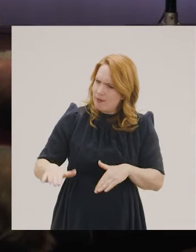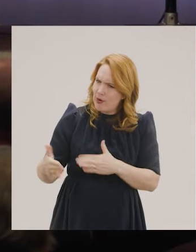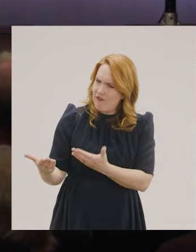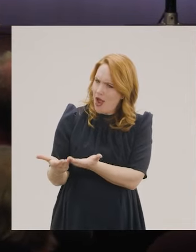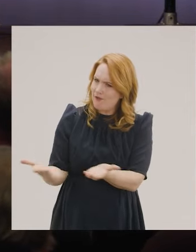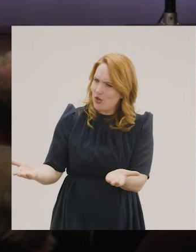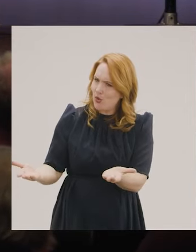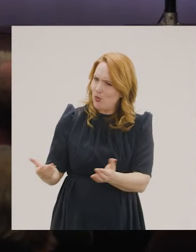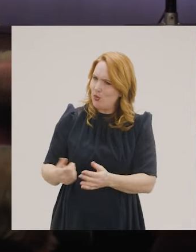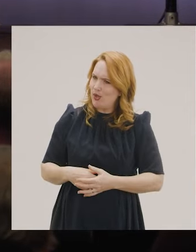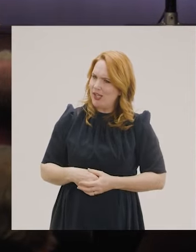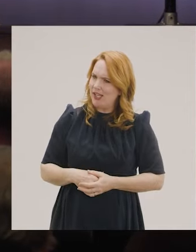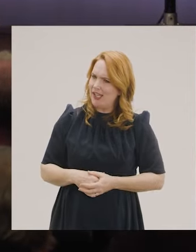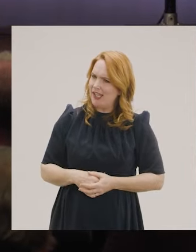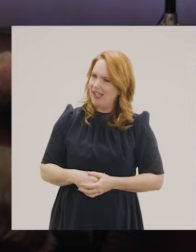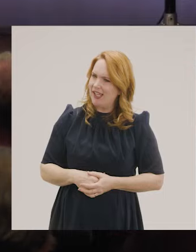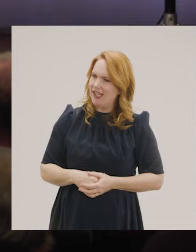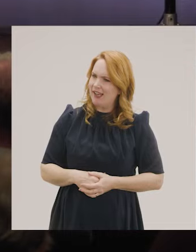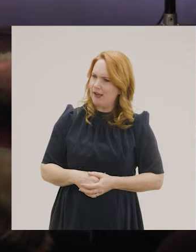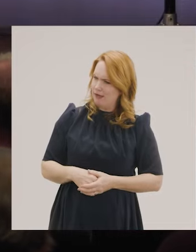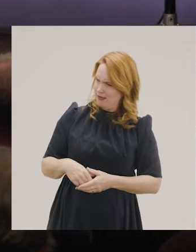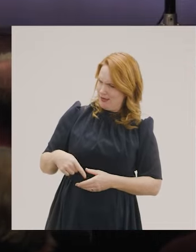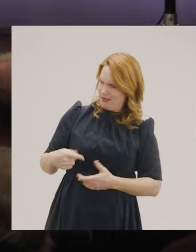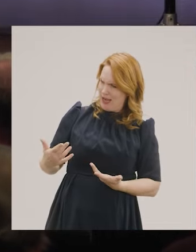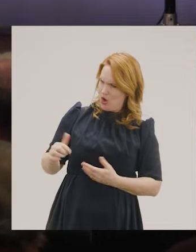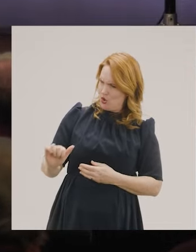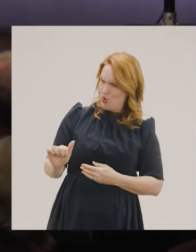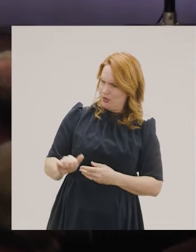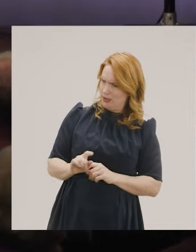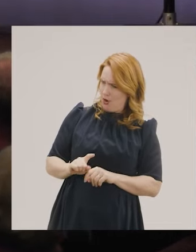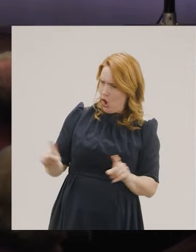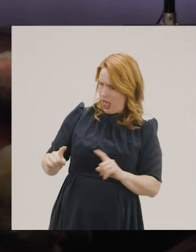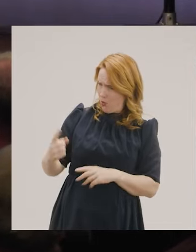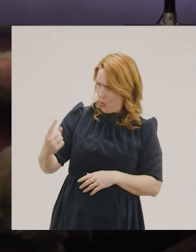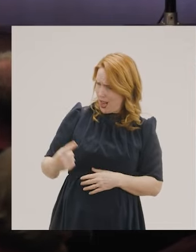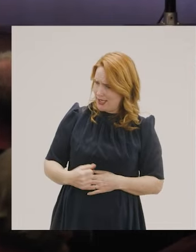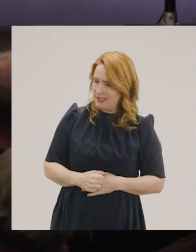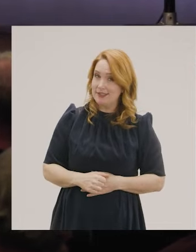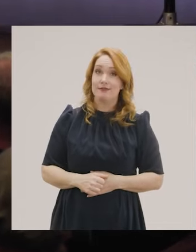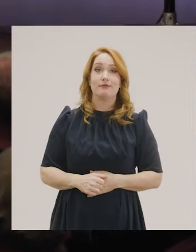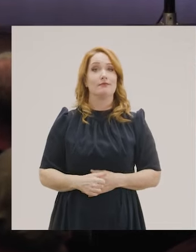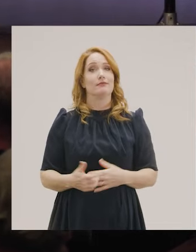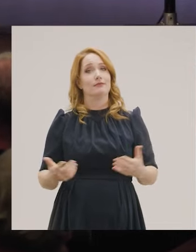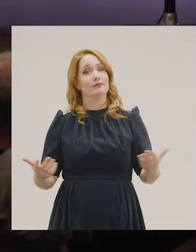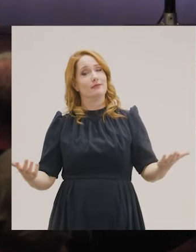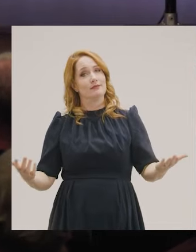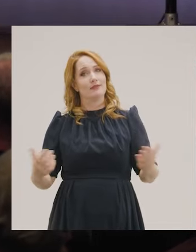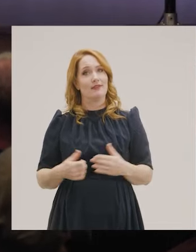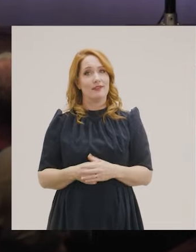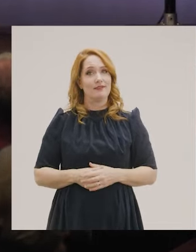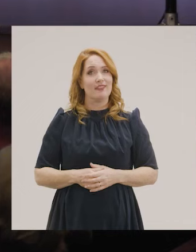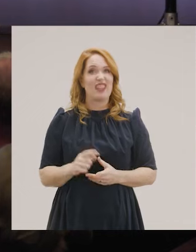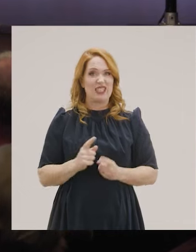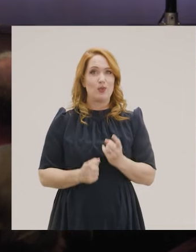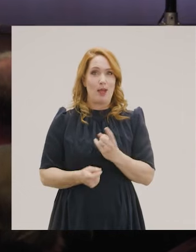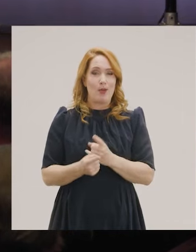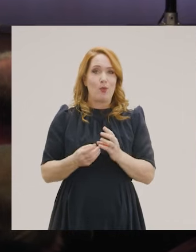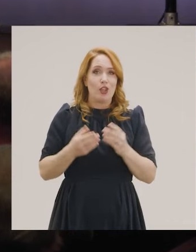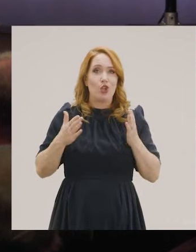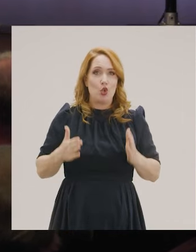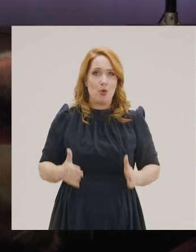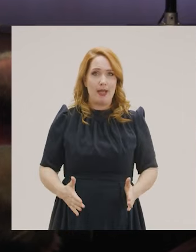Hold on a second. I bought you this. I provided all of this and suddenly it's yours, you know, and I can't have any of it. And friends, that's